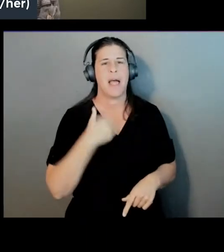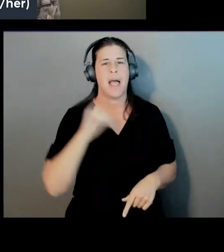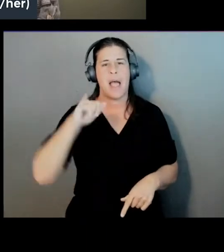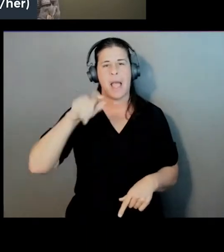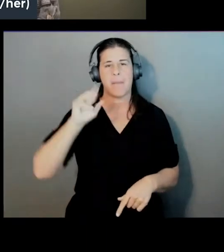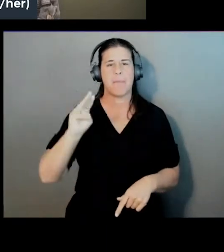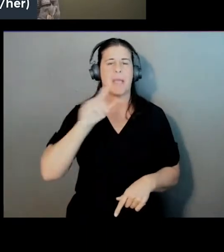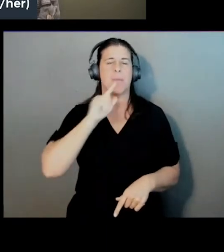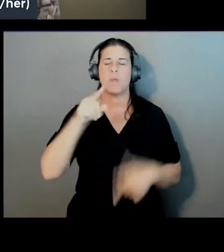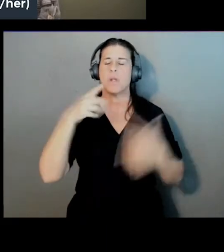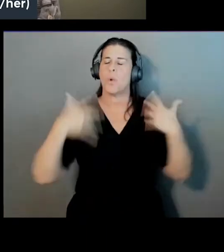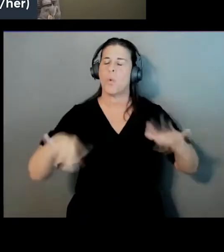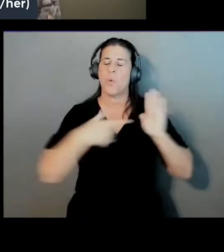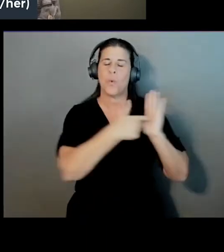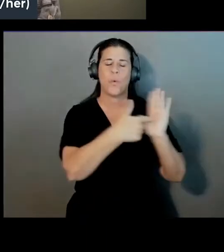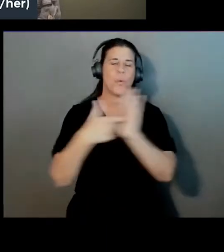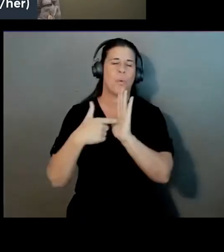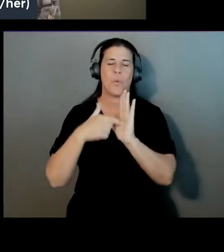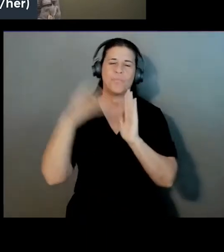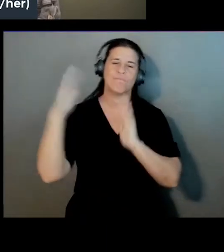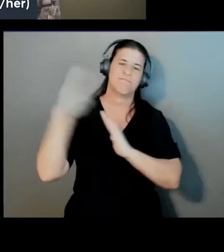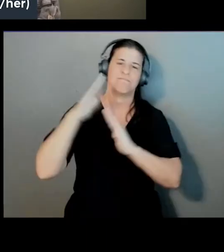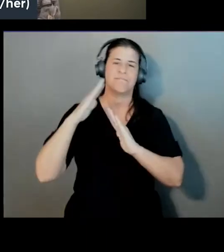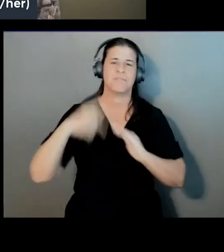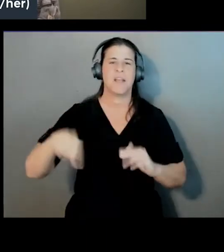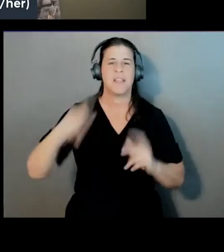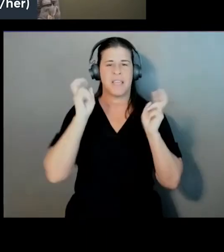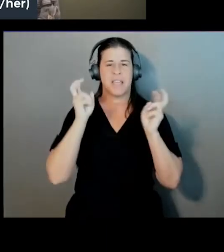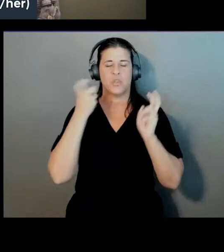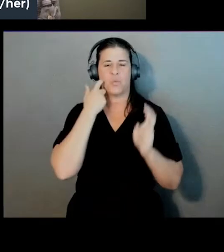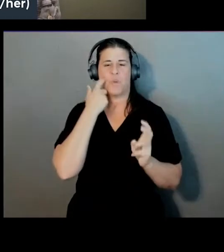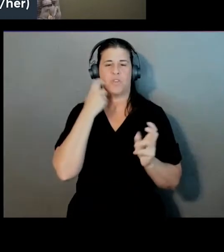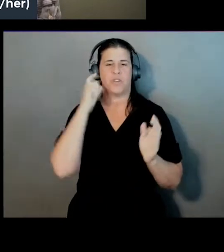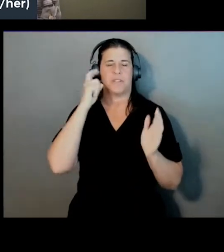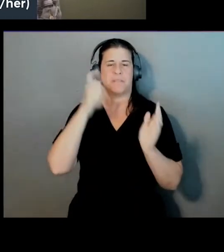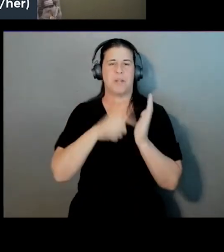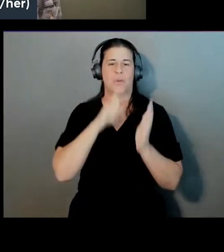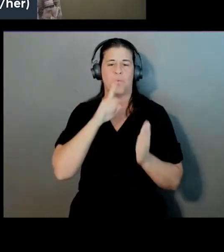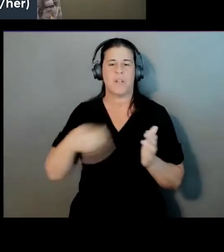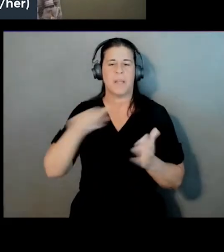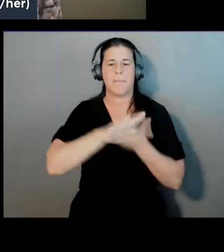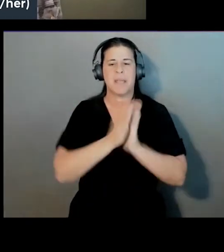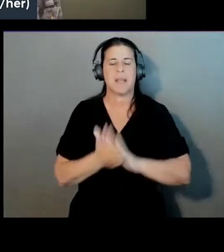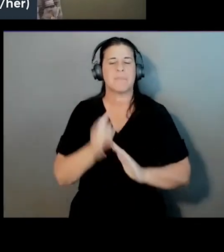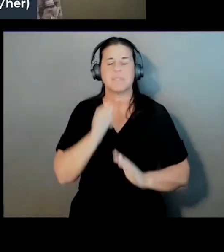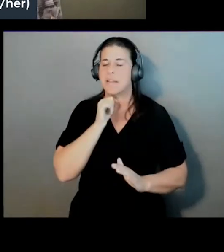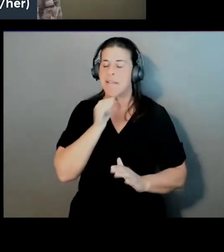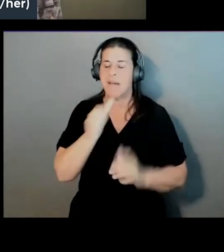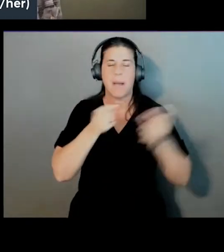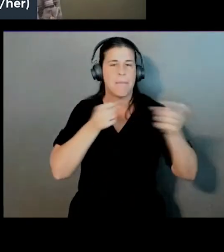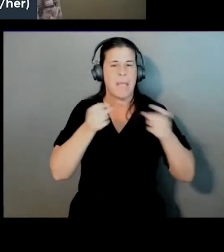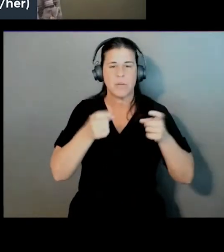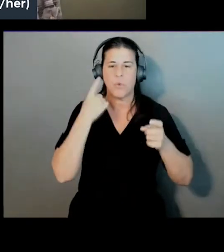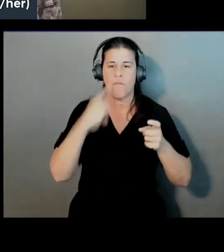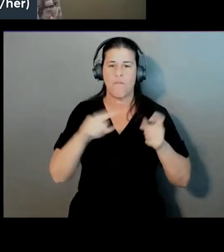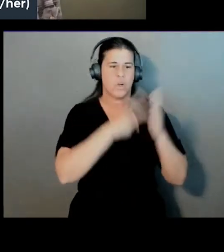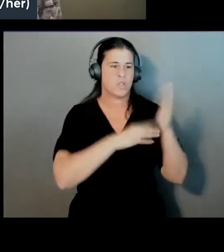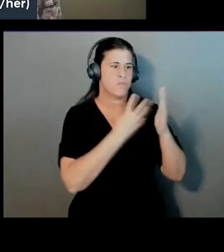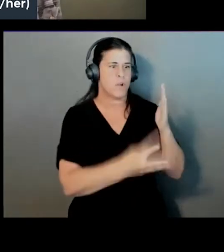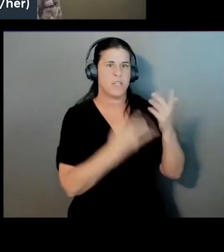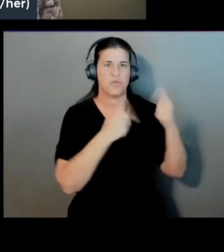shines. So the issue we just mentioned about it becoming unmanageable to use those homegrown tools in a